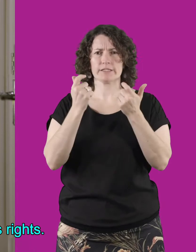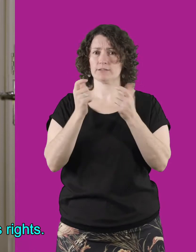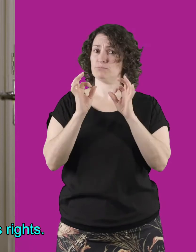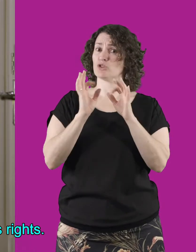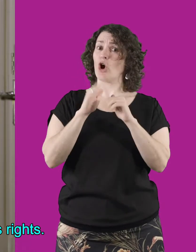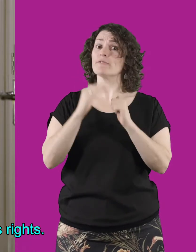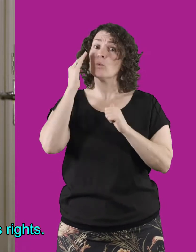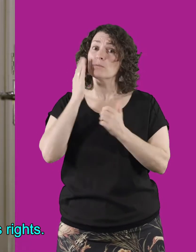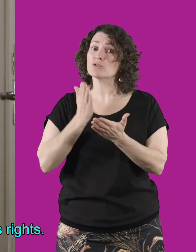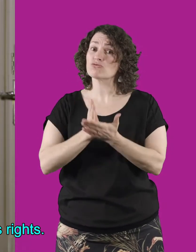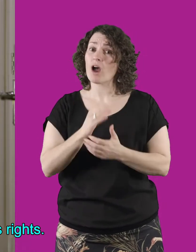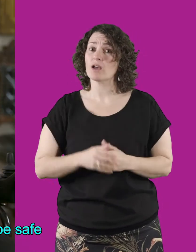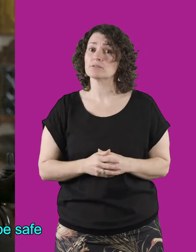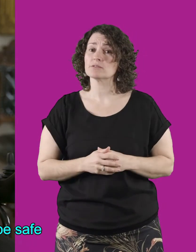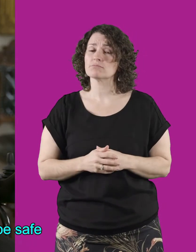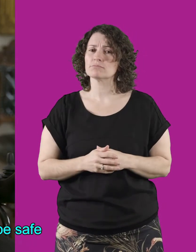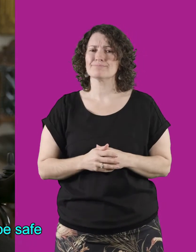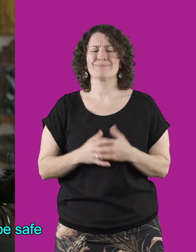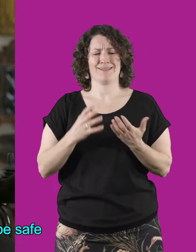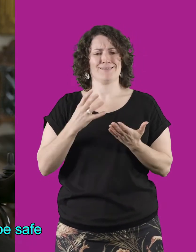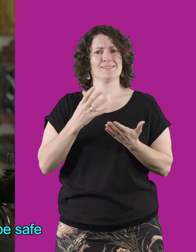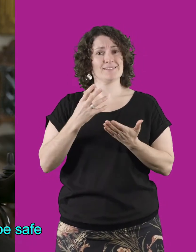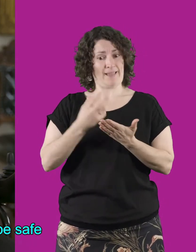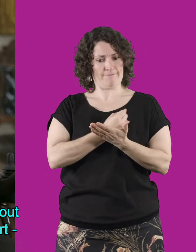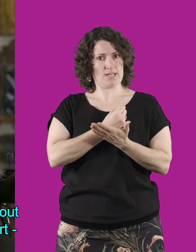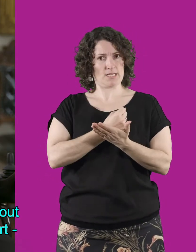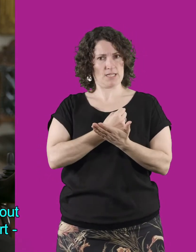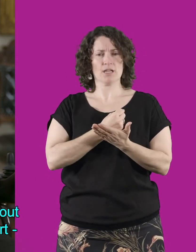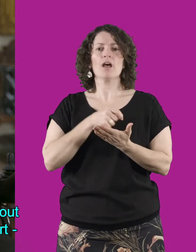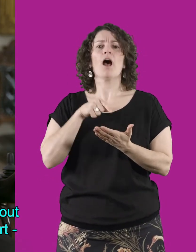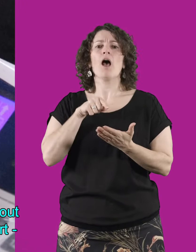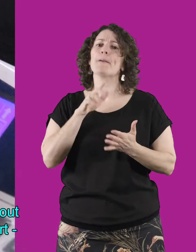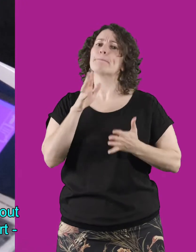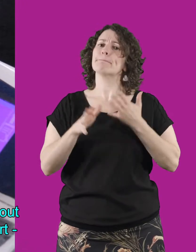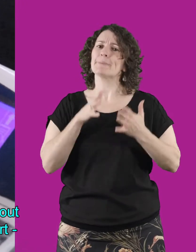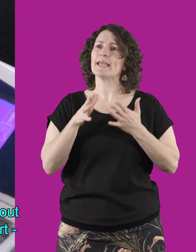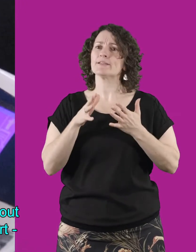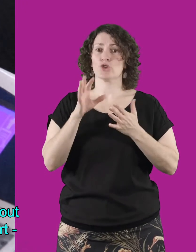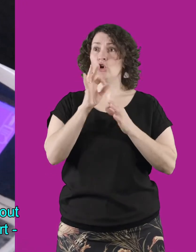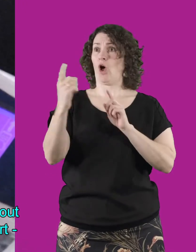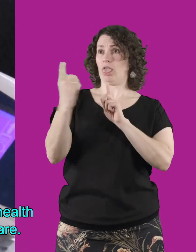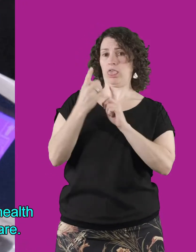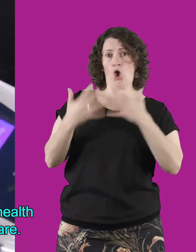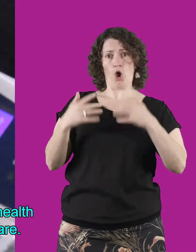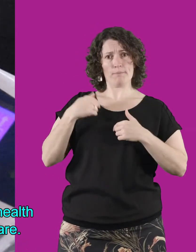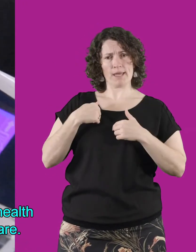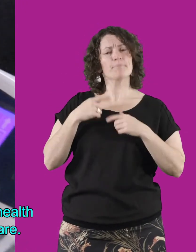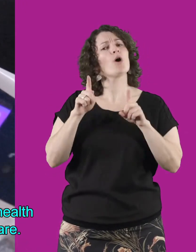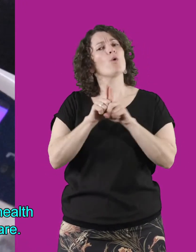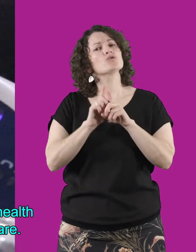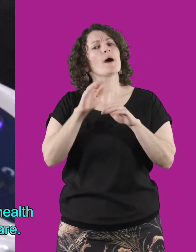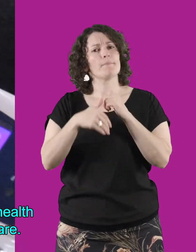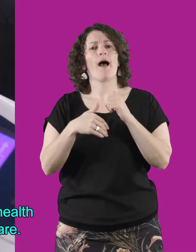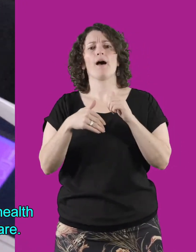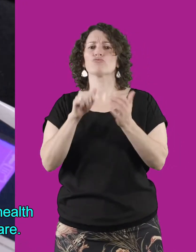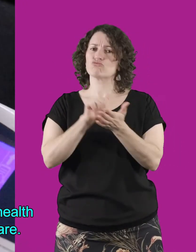also women's rights. Safety and the right to be safe is not just about not being hurt. It's also about